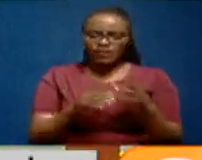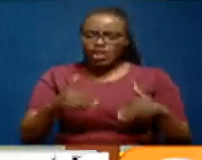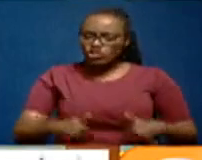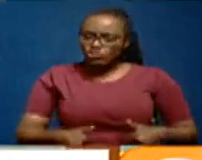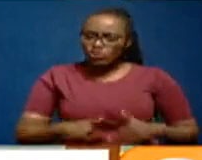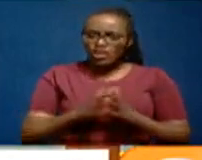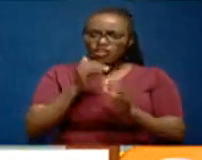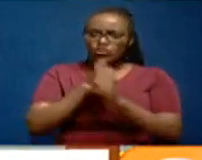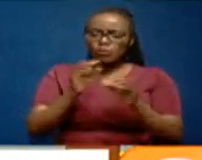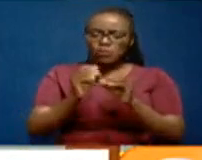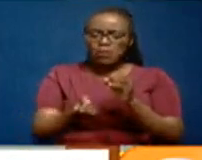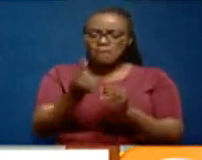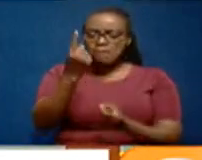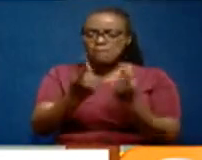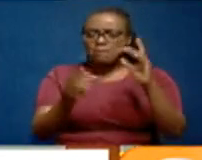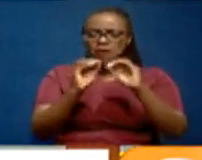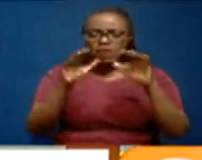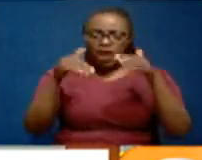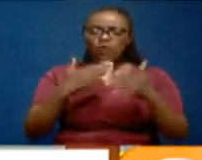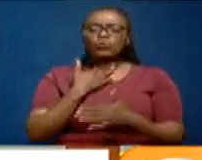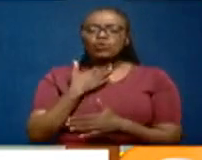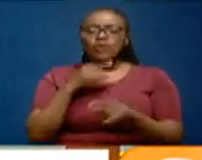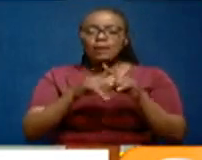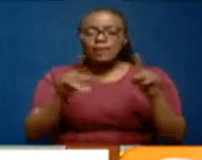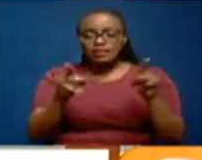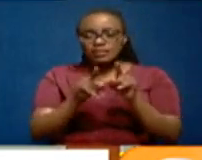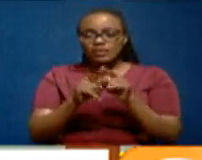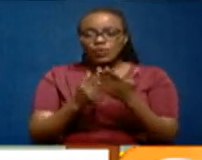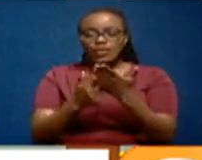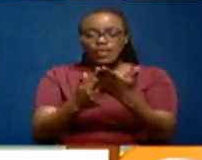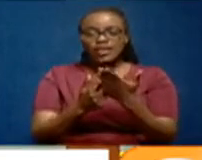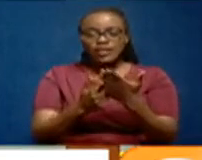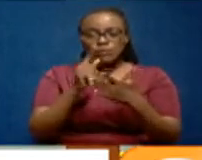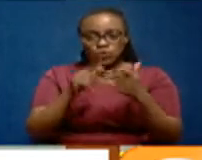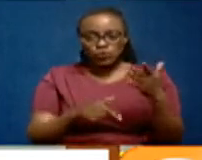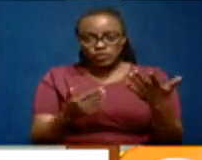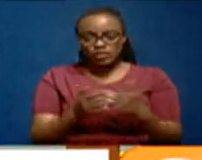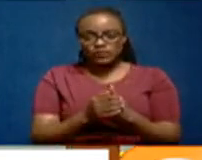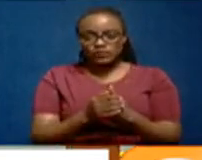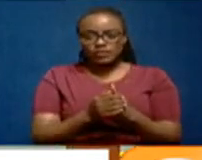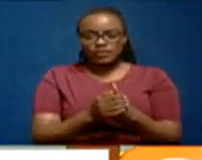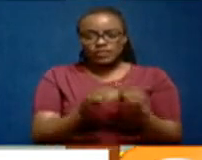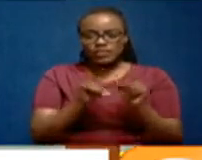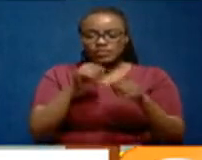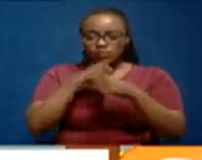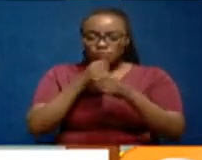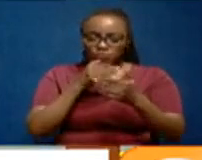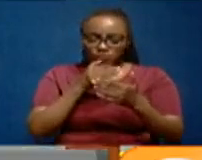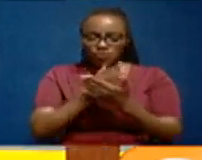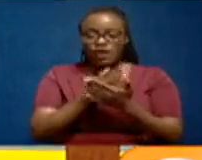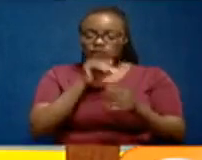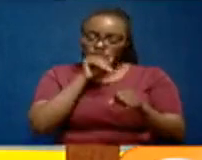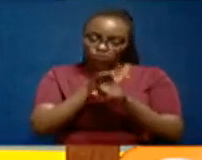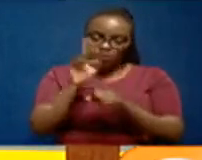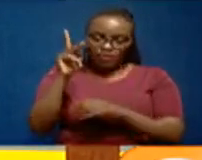and unemployment may not have come out as strongly as we would have wanted. But the thing with these debates is to sort of assure the country on